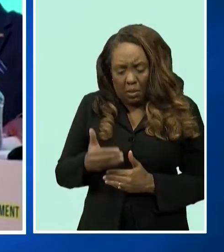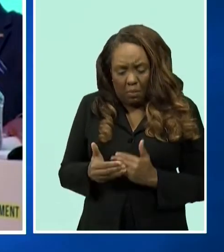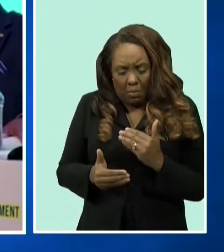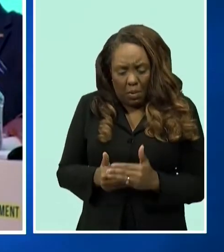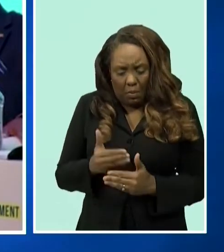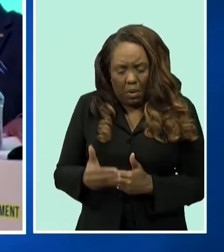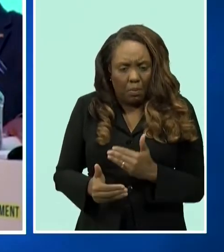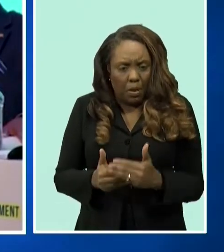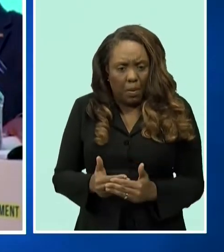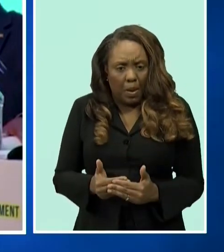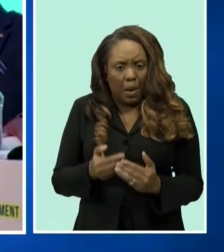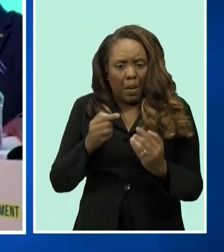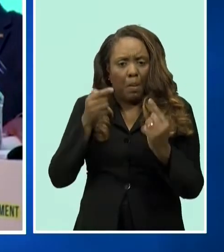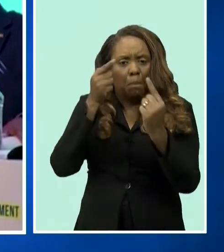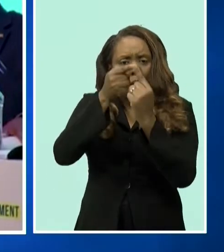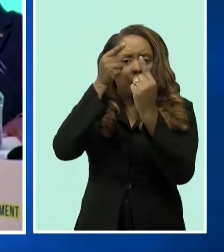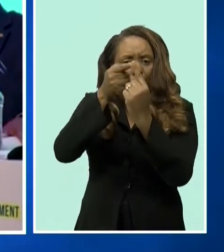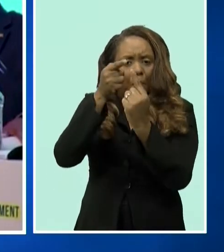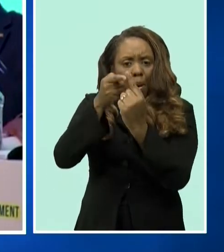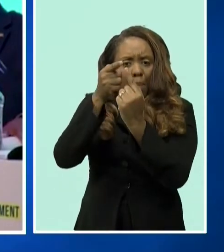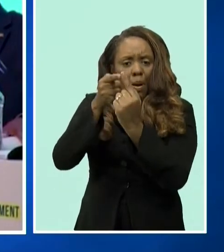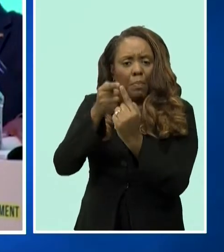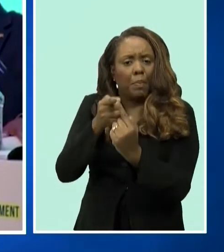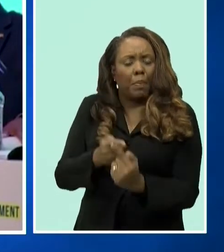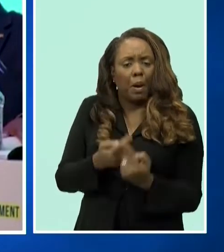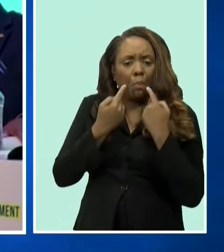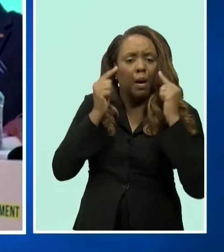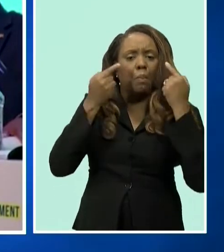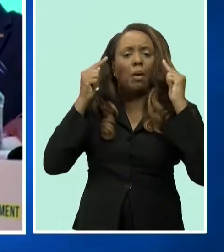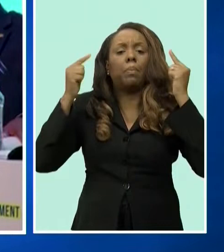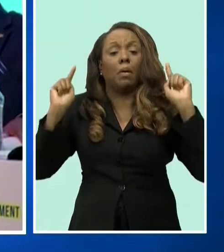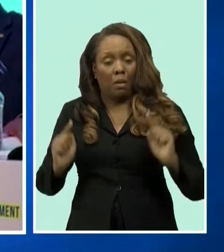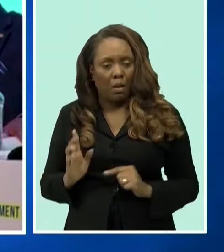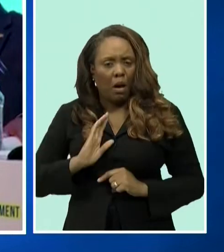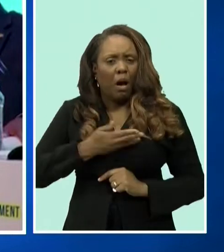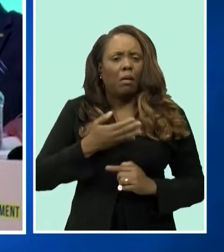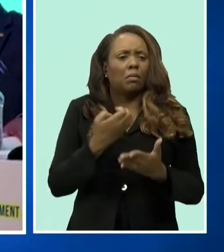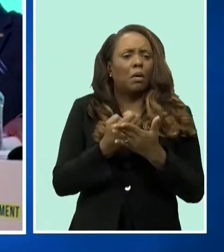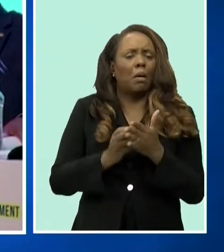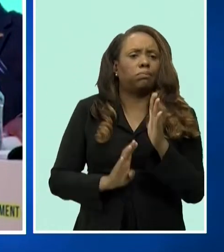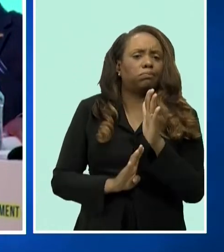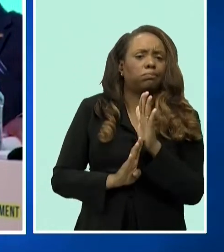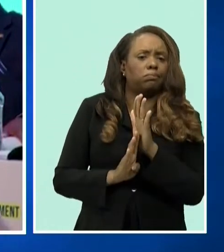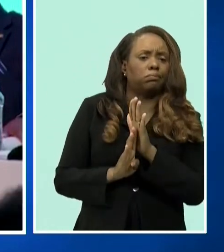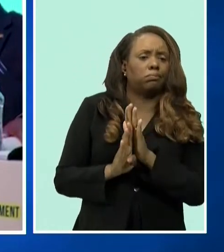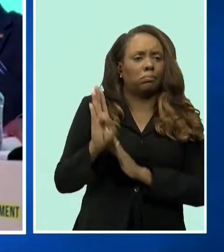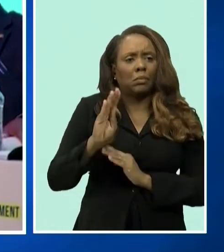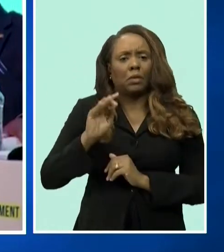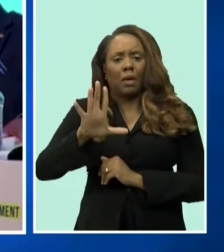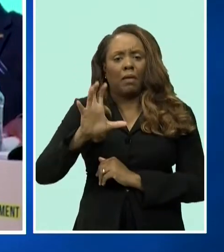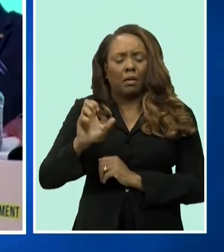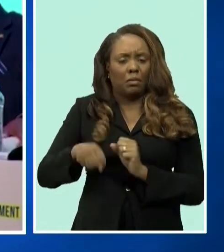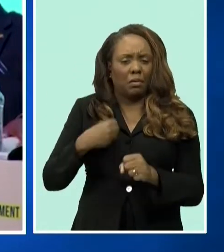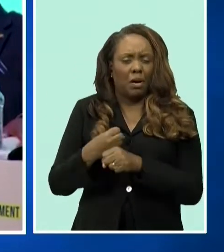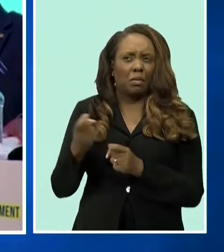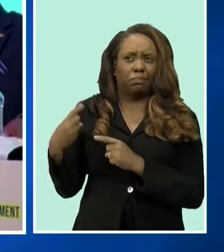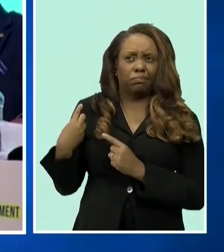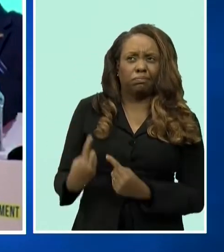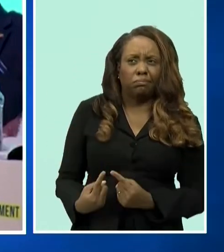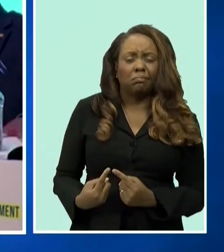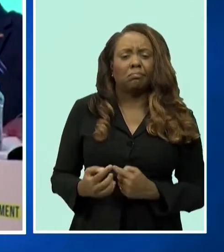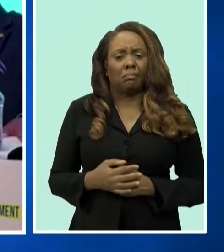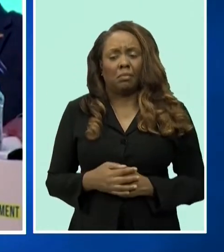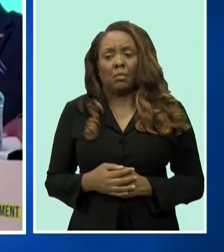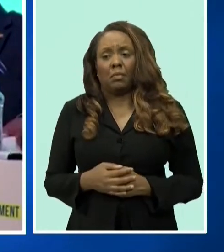present global economy that we have has been established over a period of 500 years. And certainly you